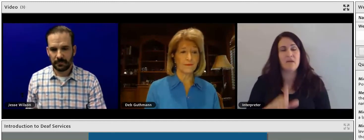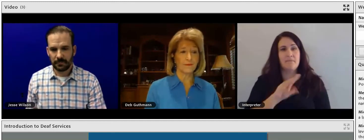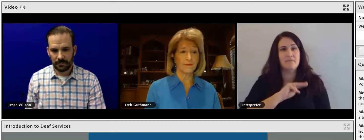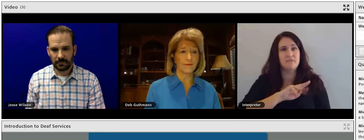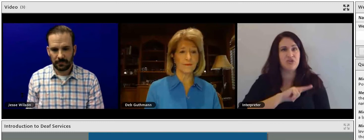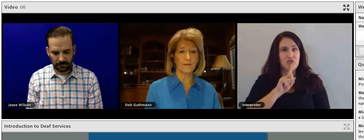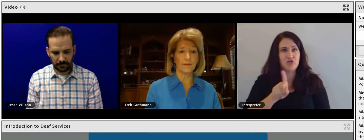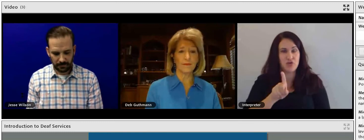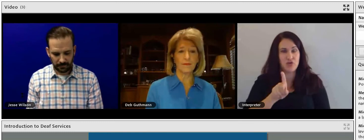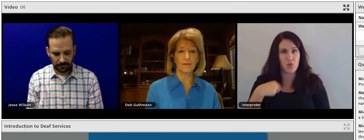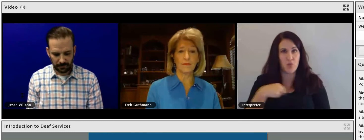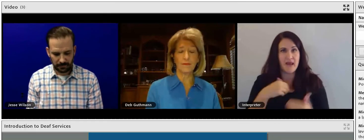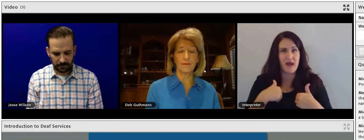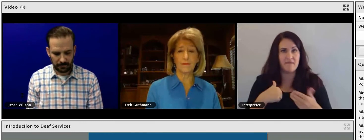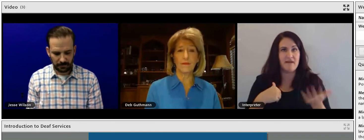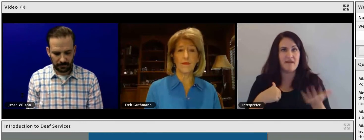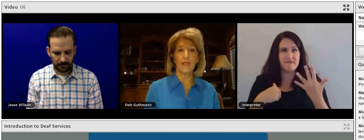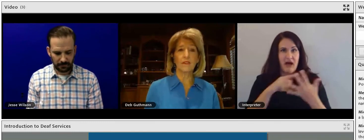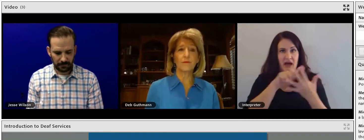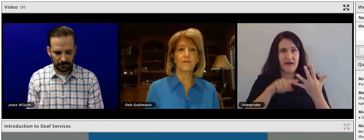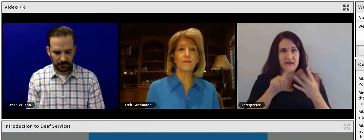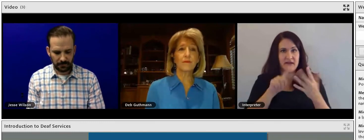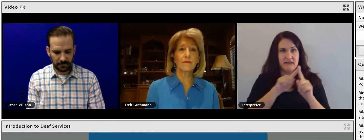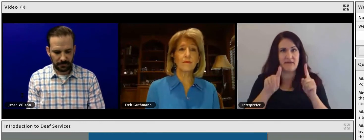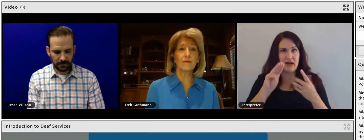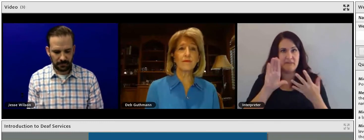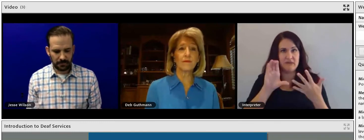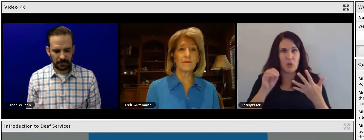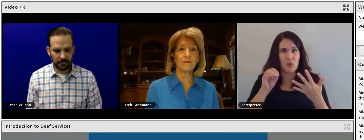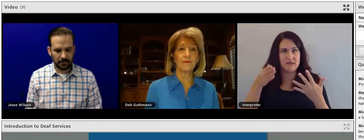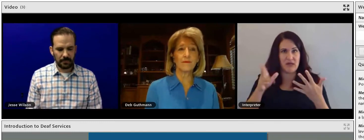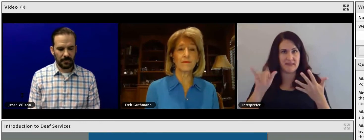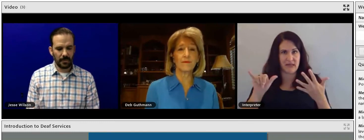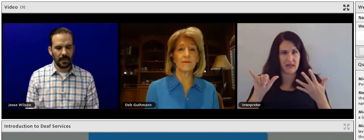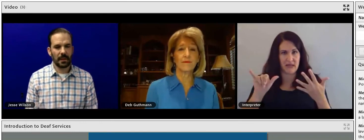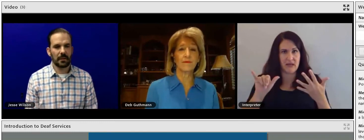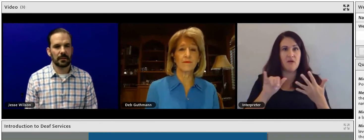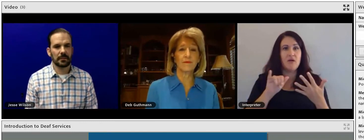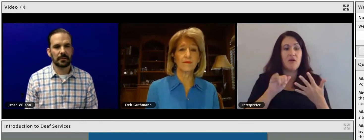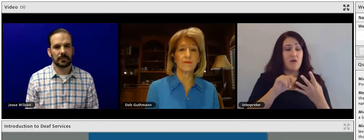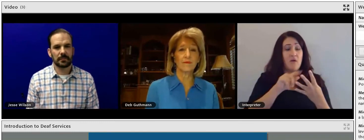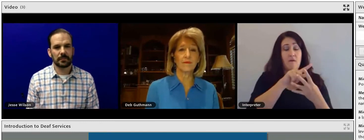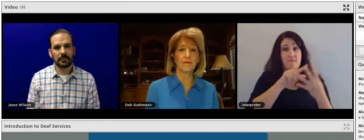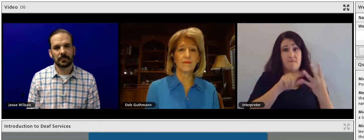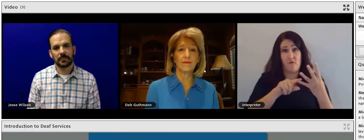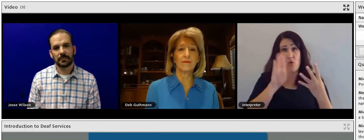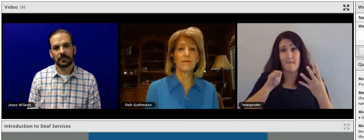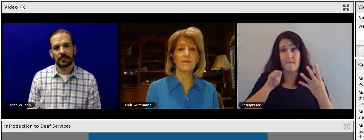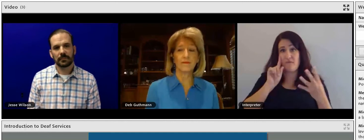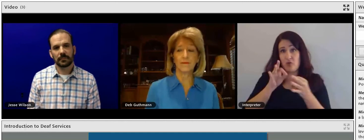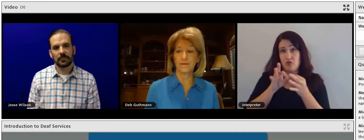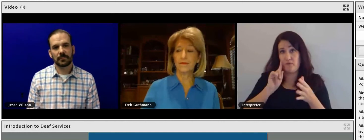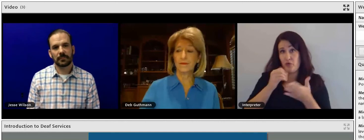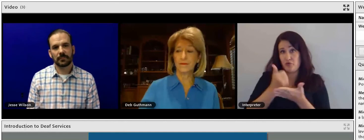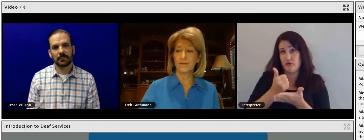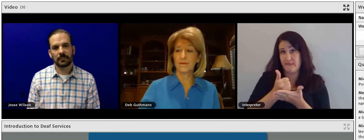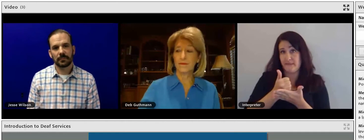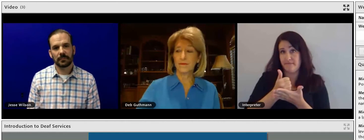Sure. We have 5 different MCOs throughout Kentucky. 4 of the 5 will pay for interpreters for